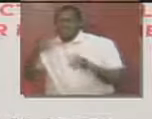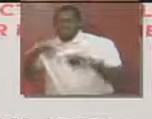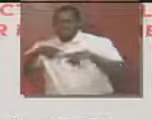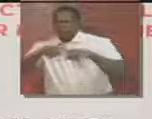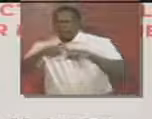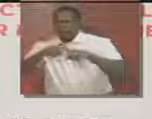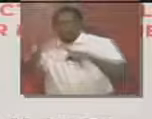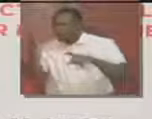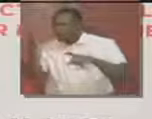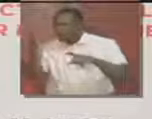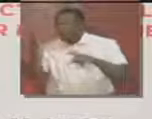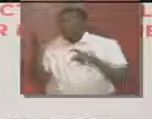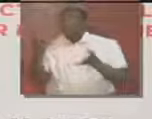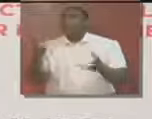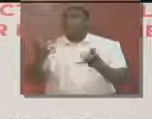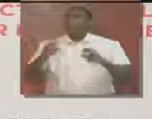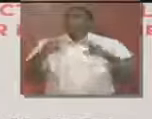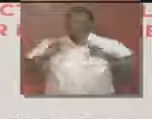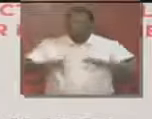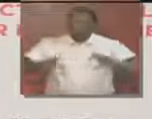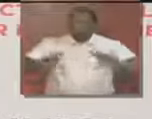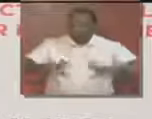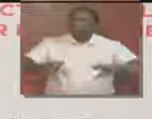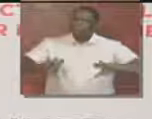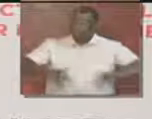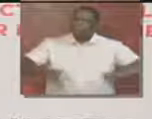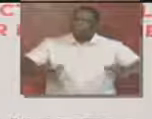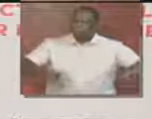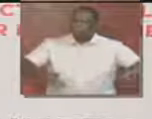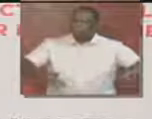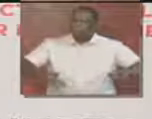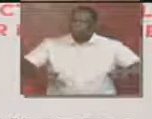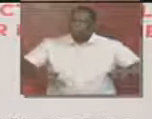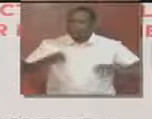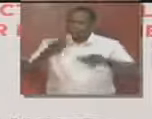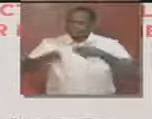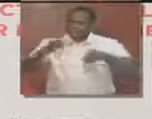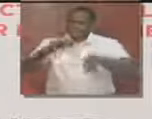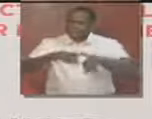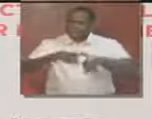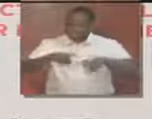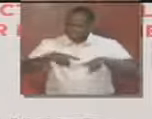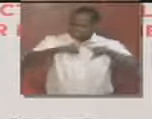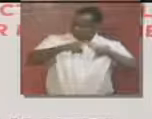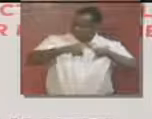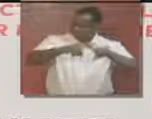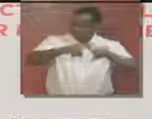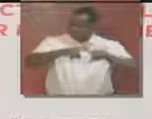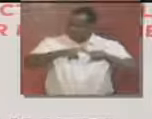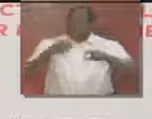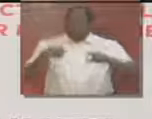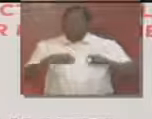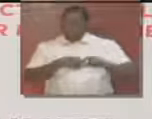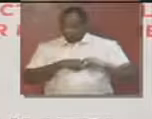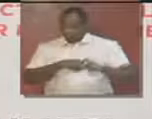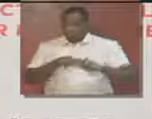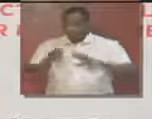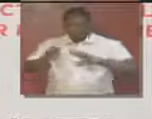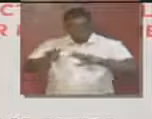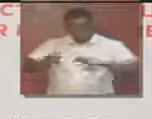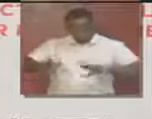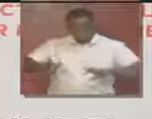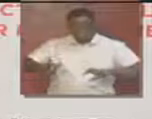is finalized. It is important to note that the European Medicines Agency's Pharmacovigilance and Risk Assessment